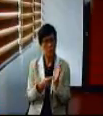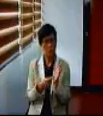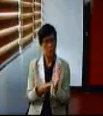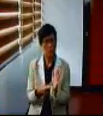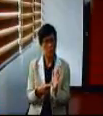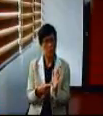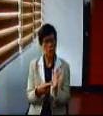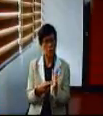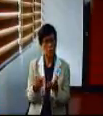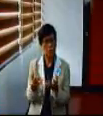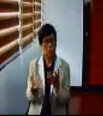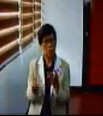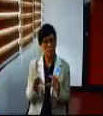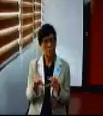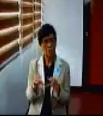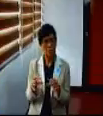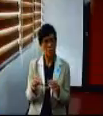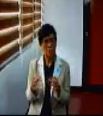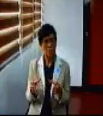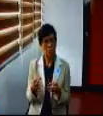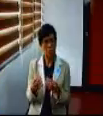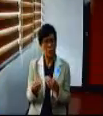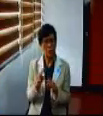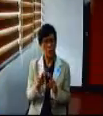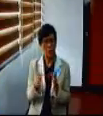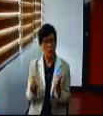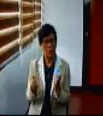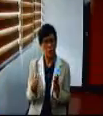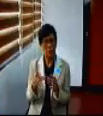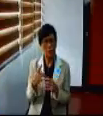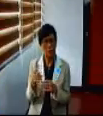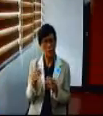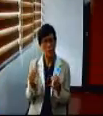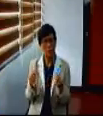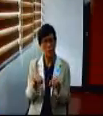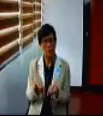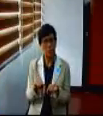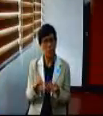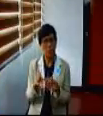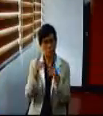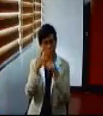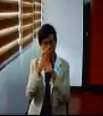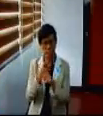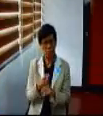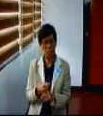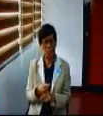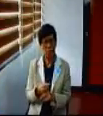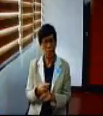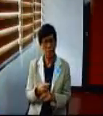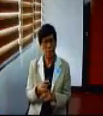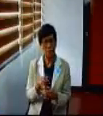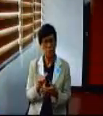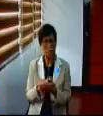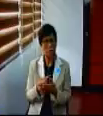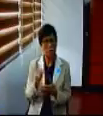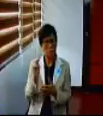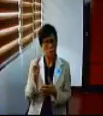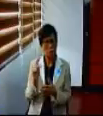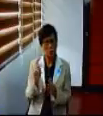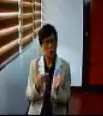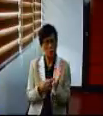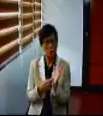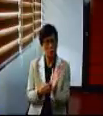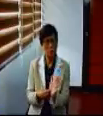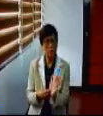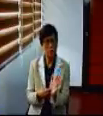be open and everybody may come to them, but sometimes the issues are so complex and complicated that you need legal representation that